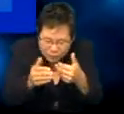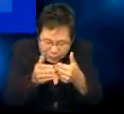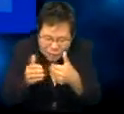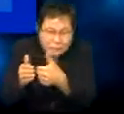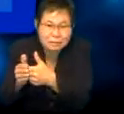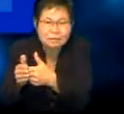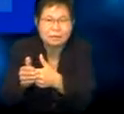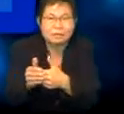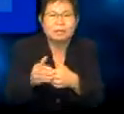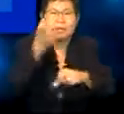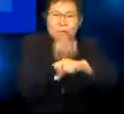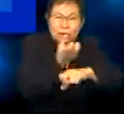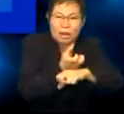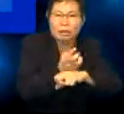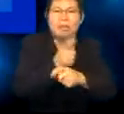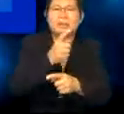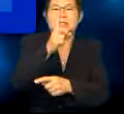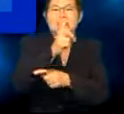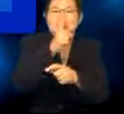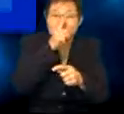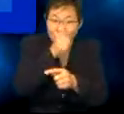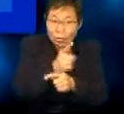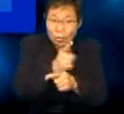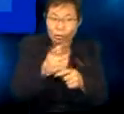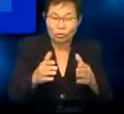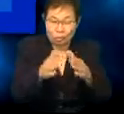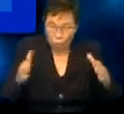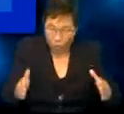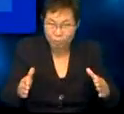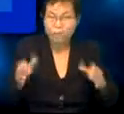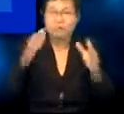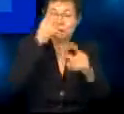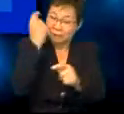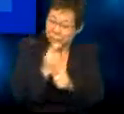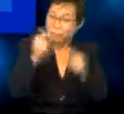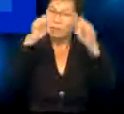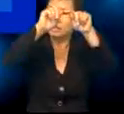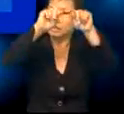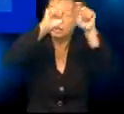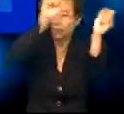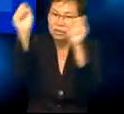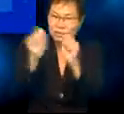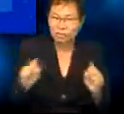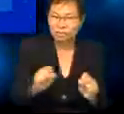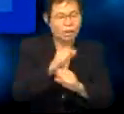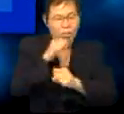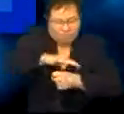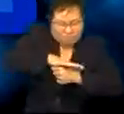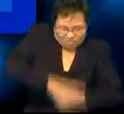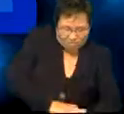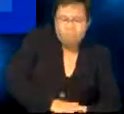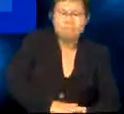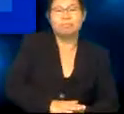Solids have definite volume, definite shape, and are not